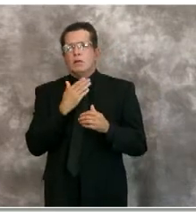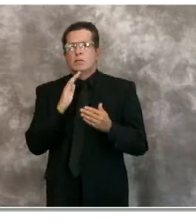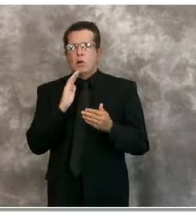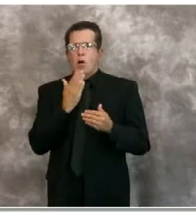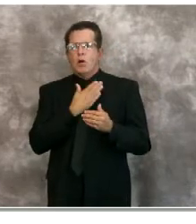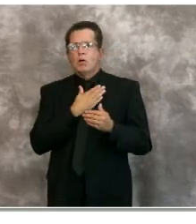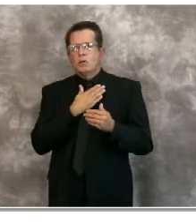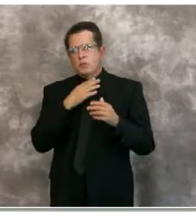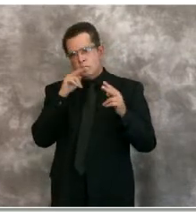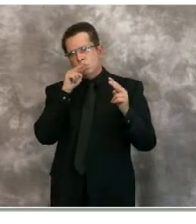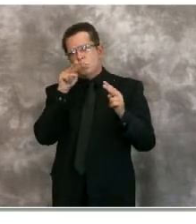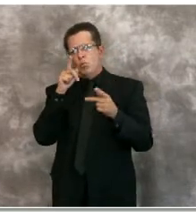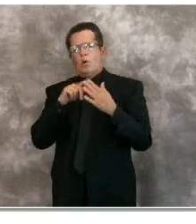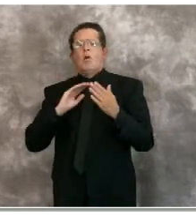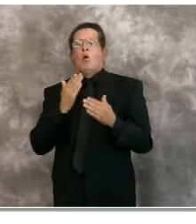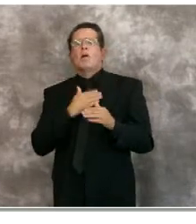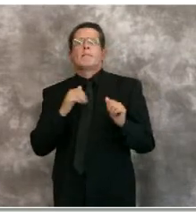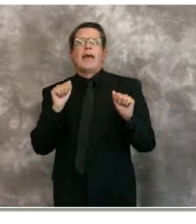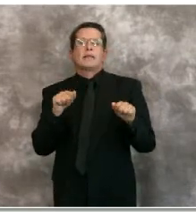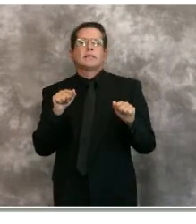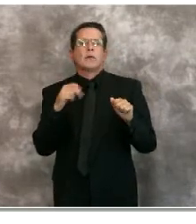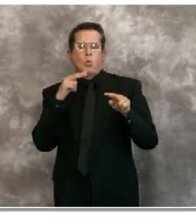targeted surge capacity.